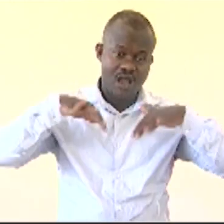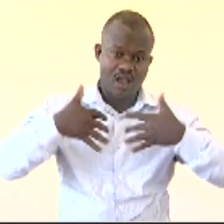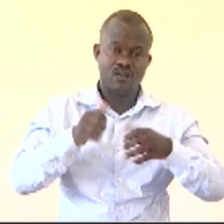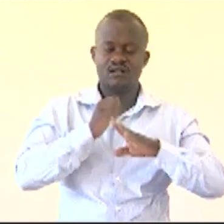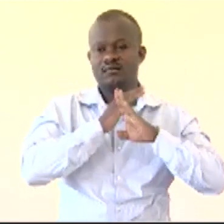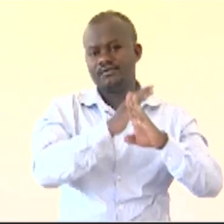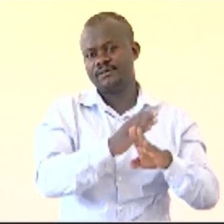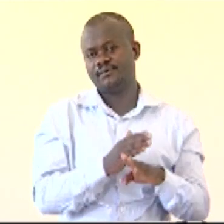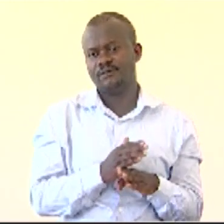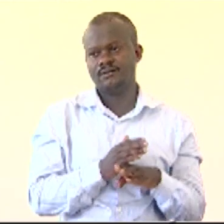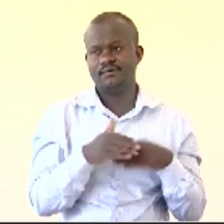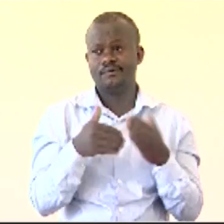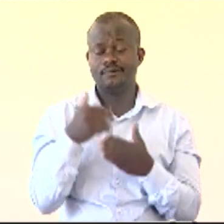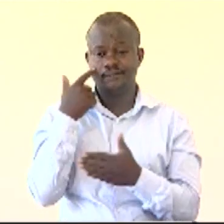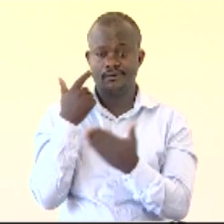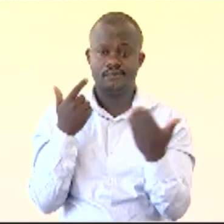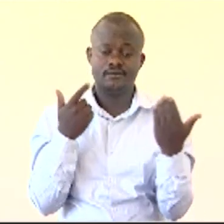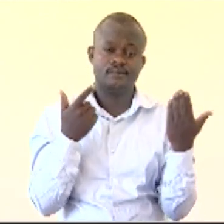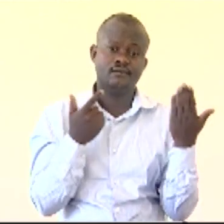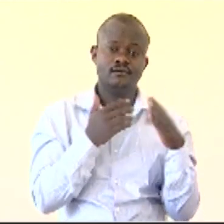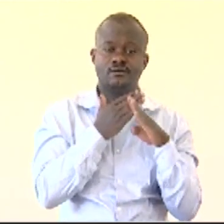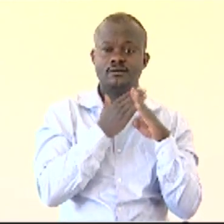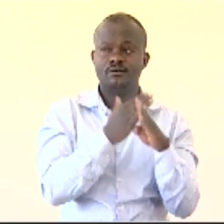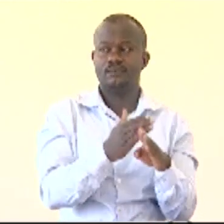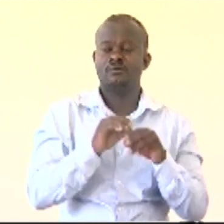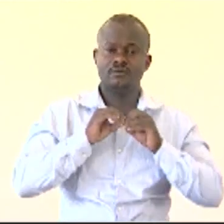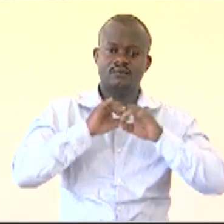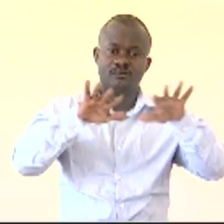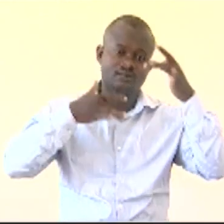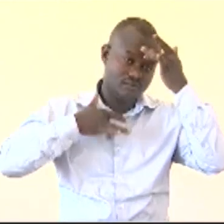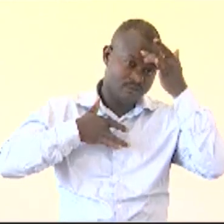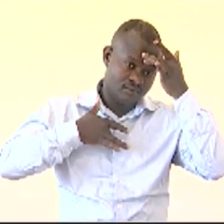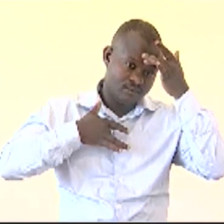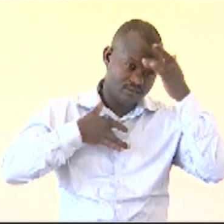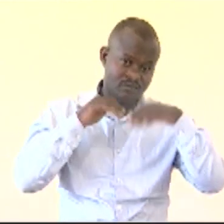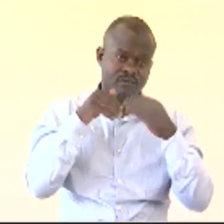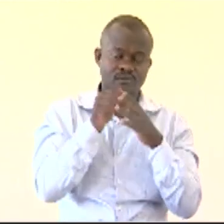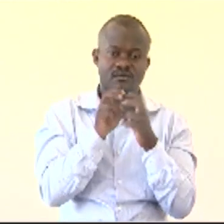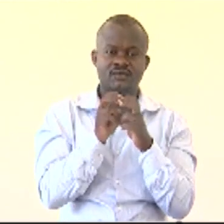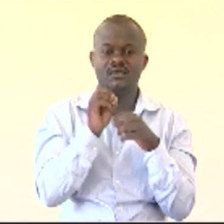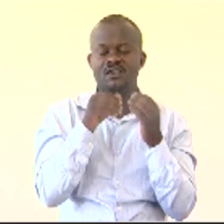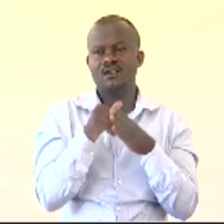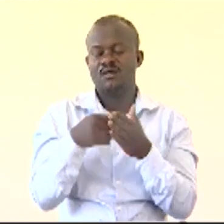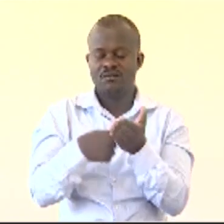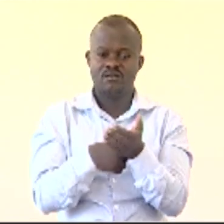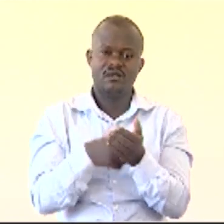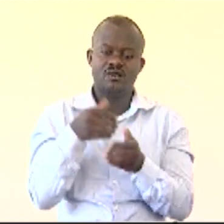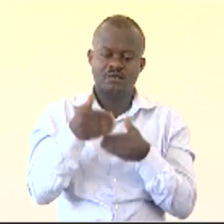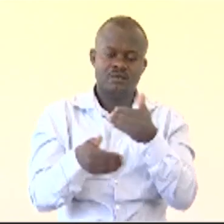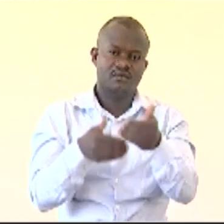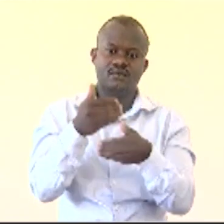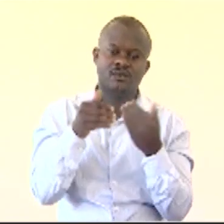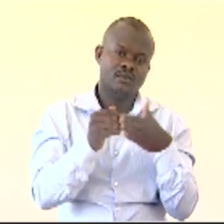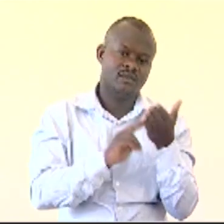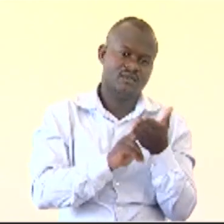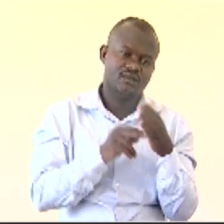it? Isolation of patients to avoid the spread of the disease by contact or by sterilizing clothes